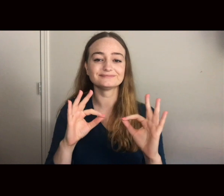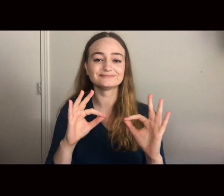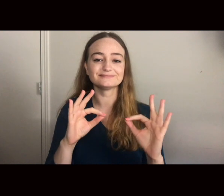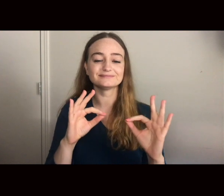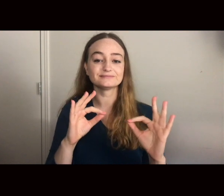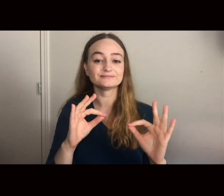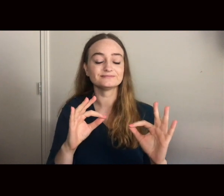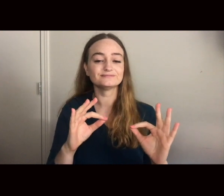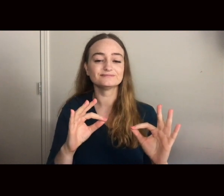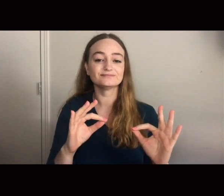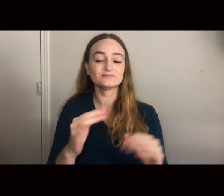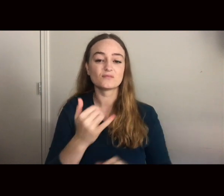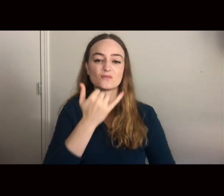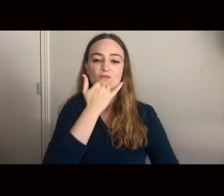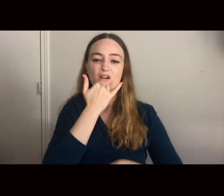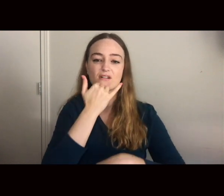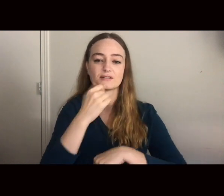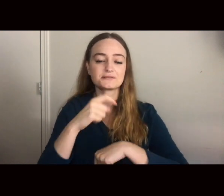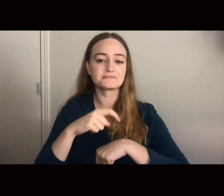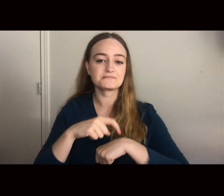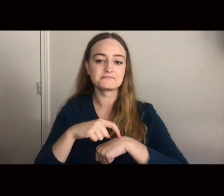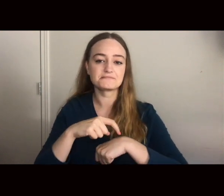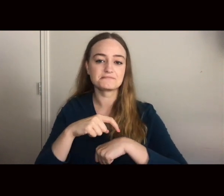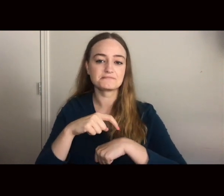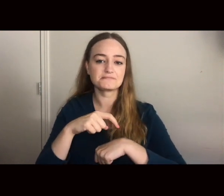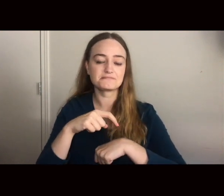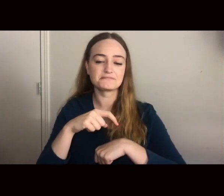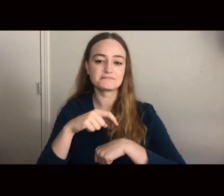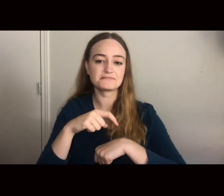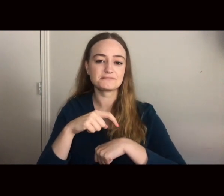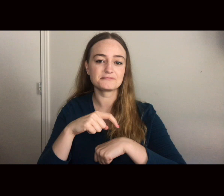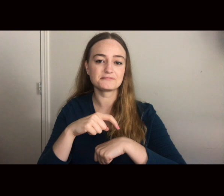the right place at the wrong